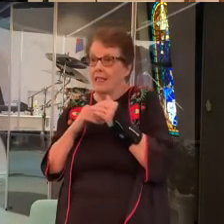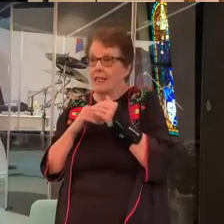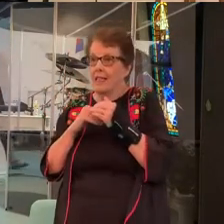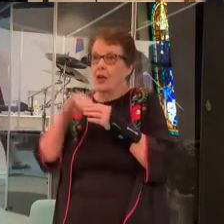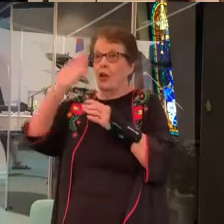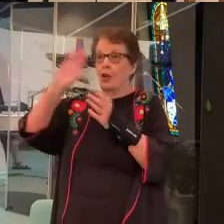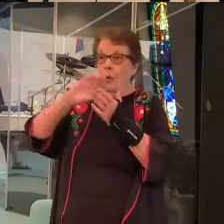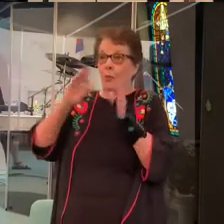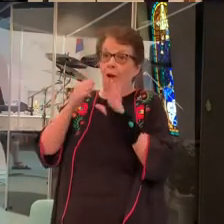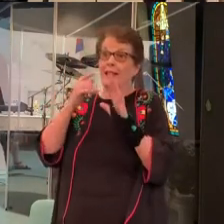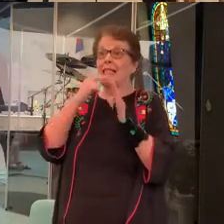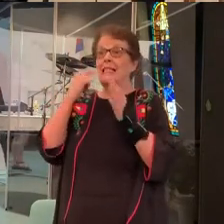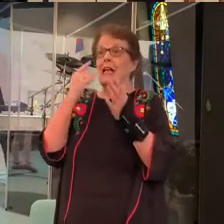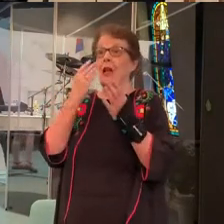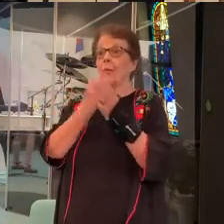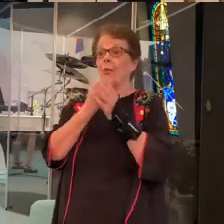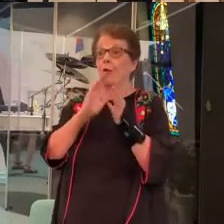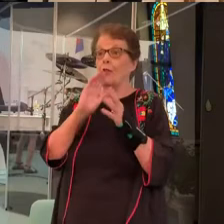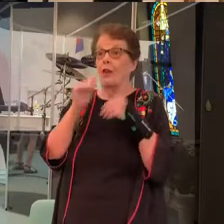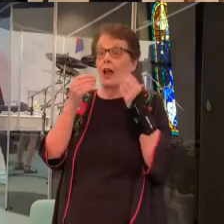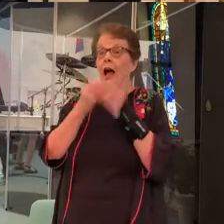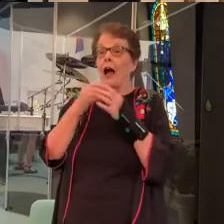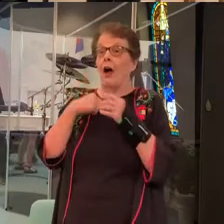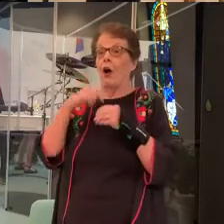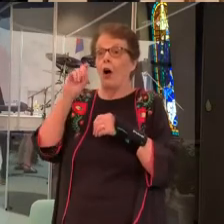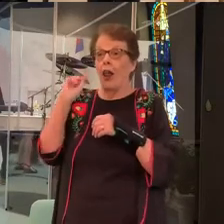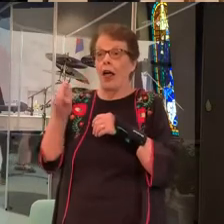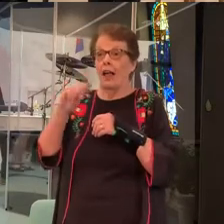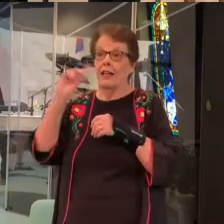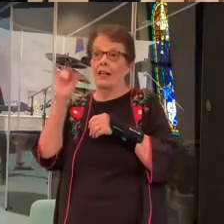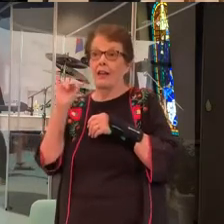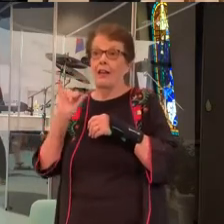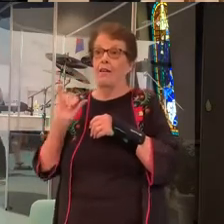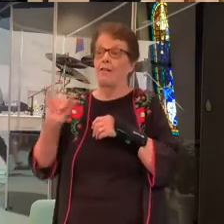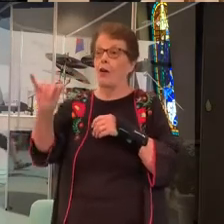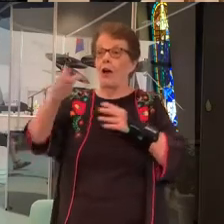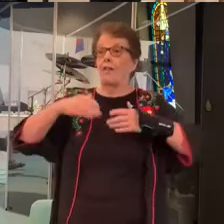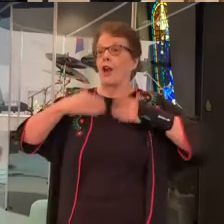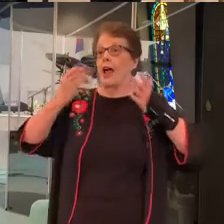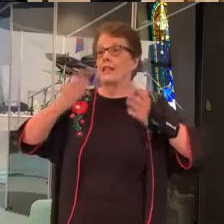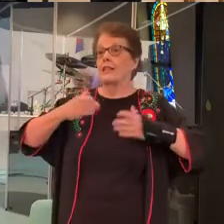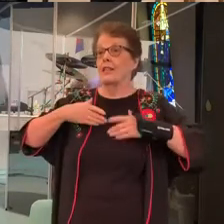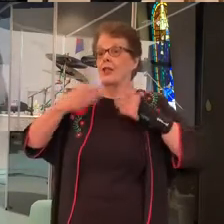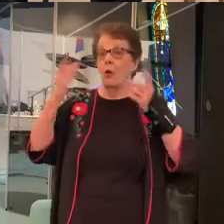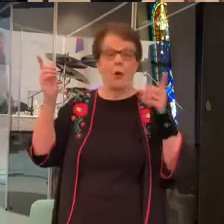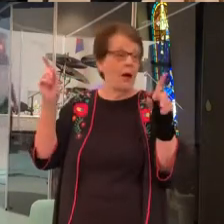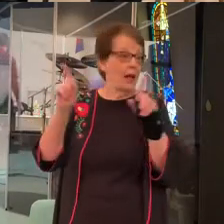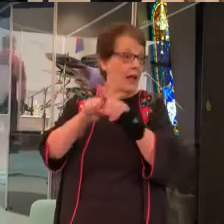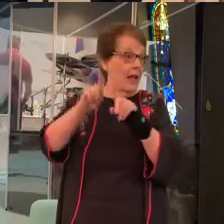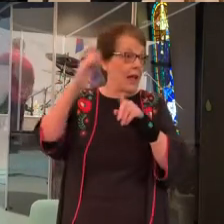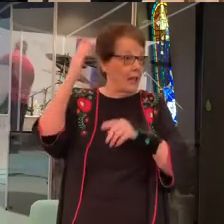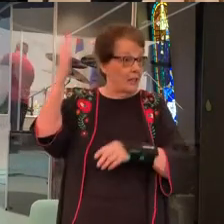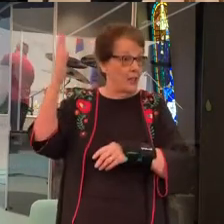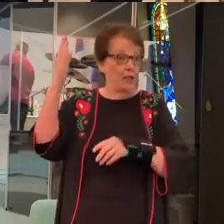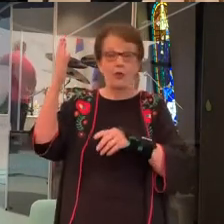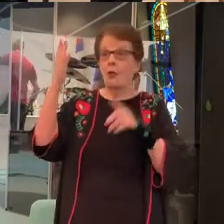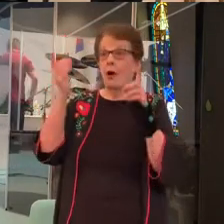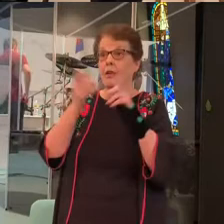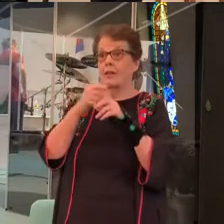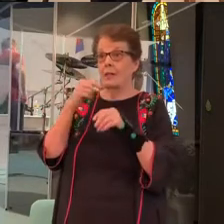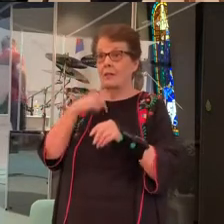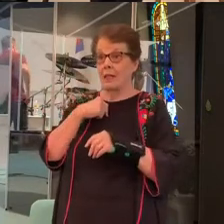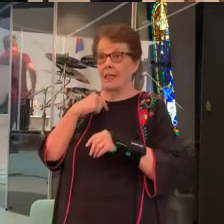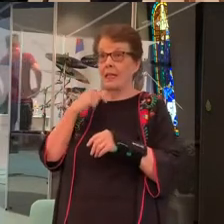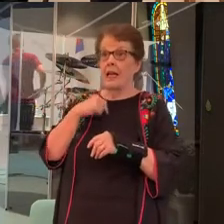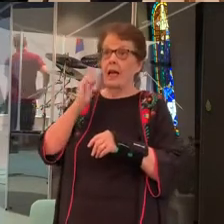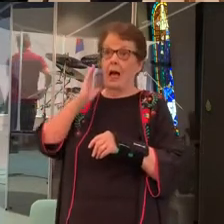less. Your presence and approval are all I need for everlasting joy. As you have